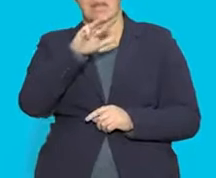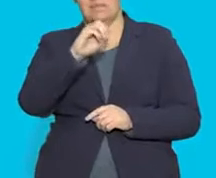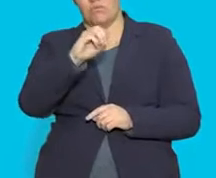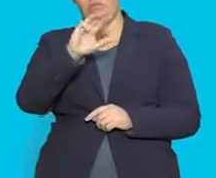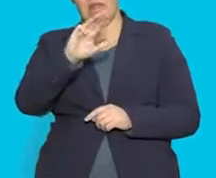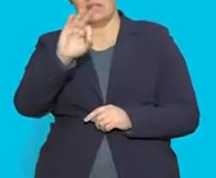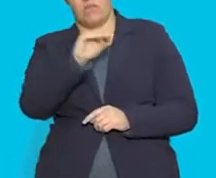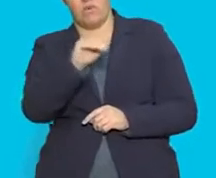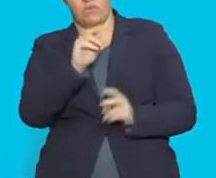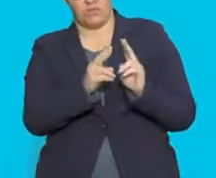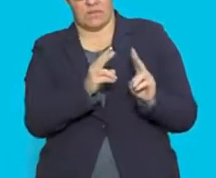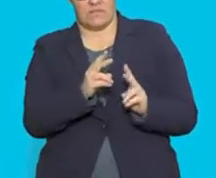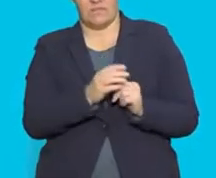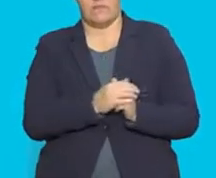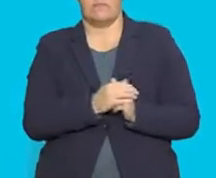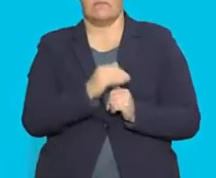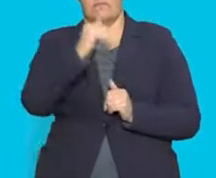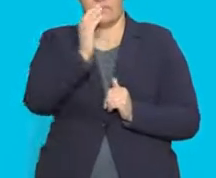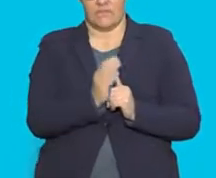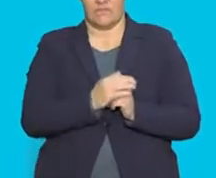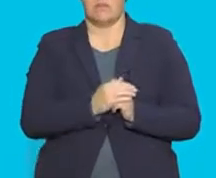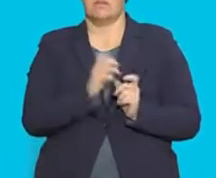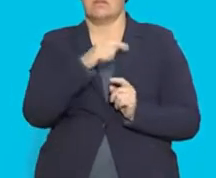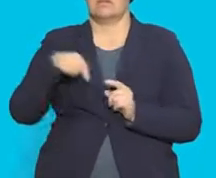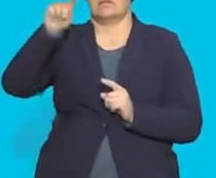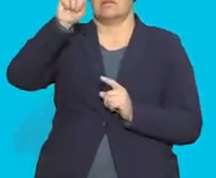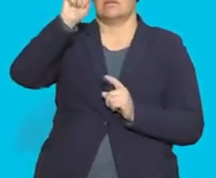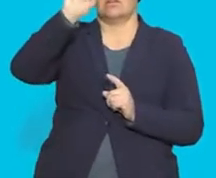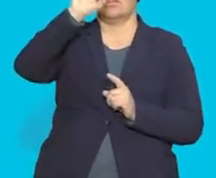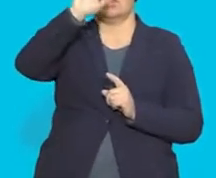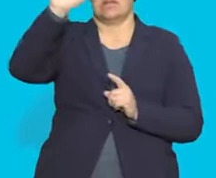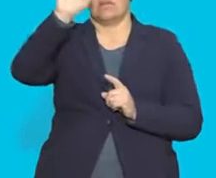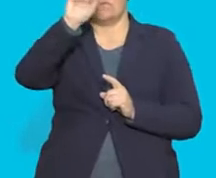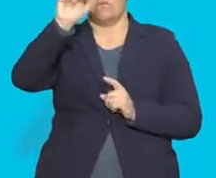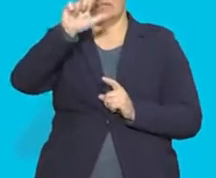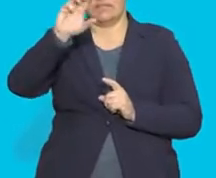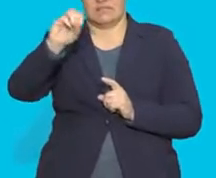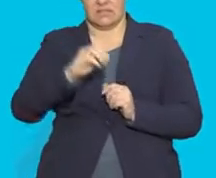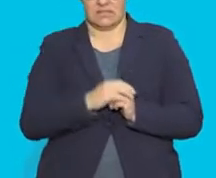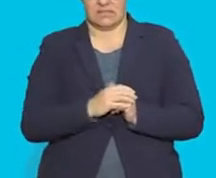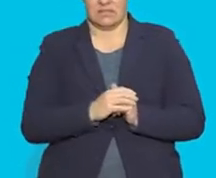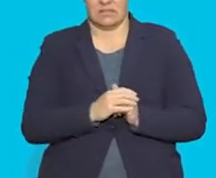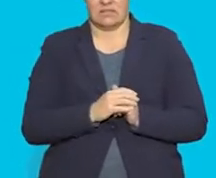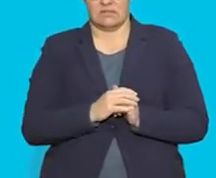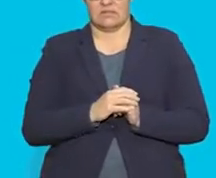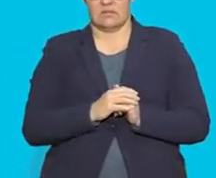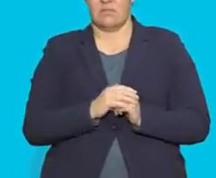0,093 over 12. That's my base. And in there, it's going to be the answer, which is the